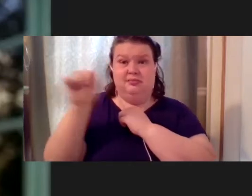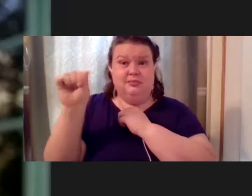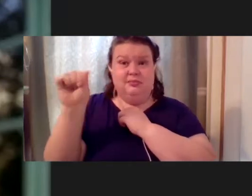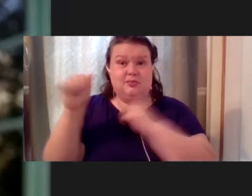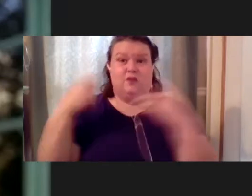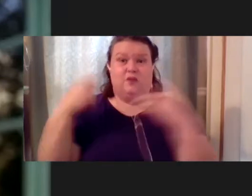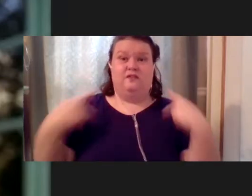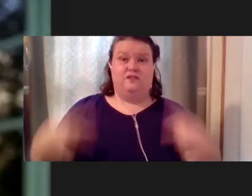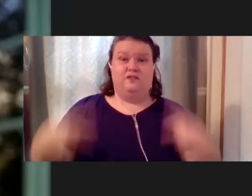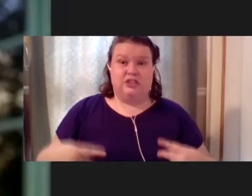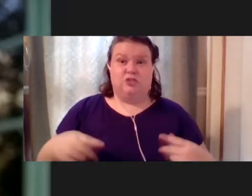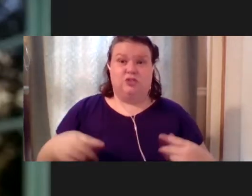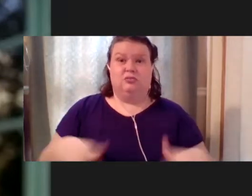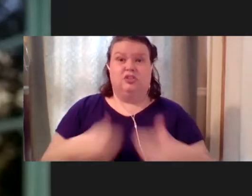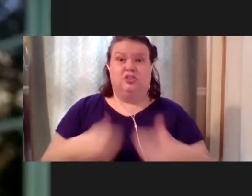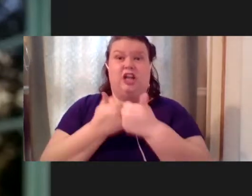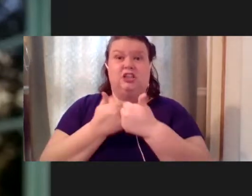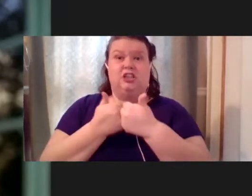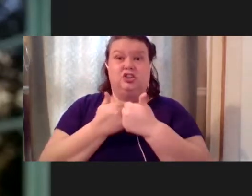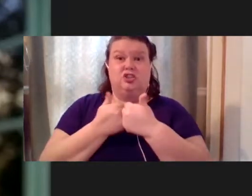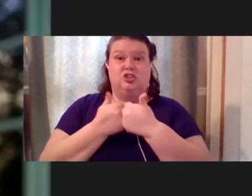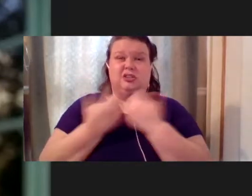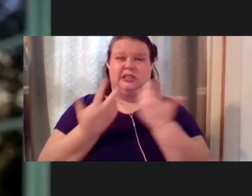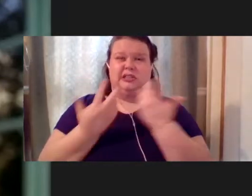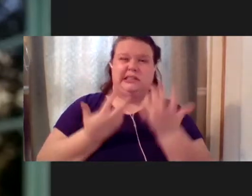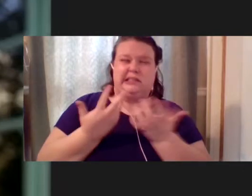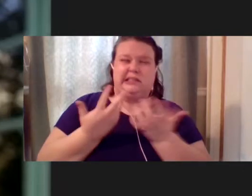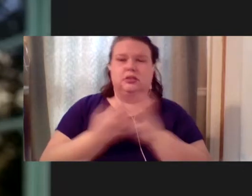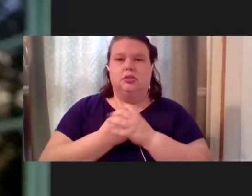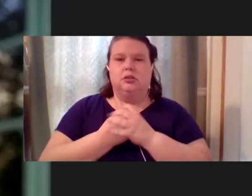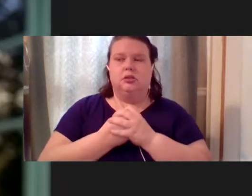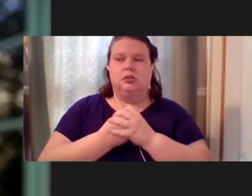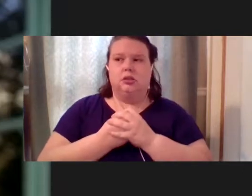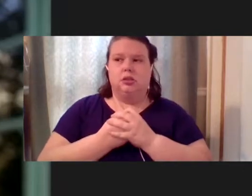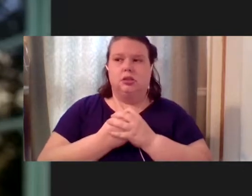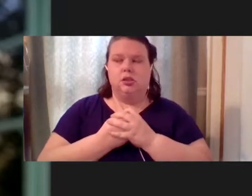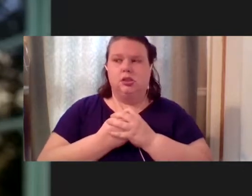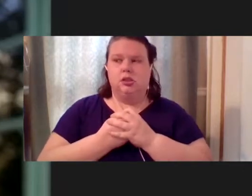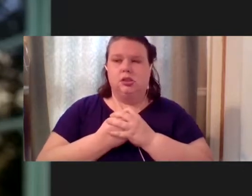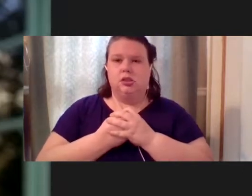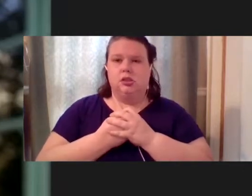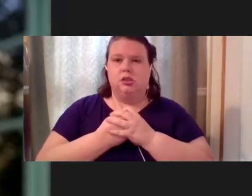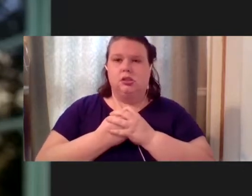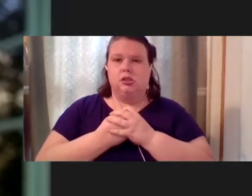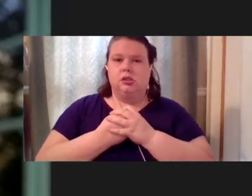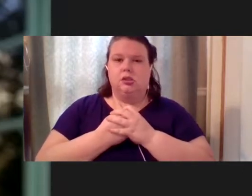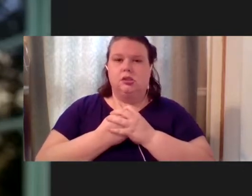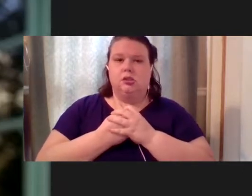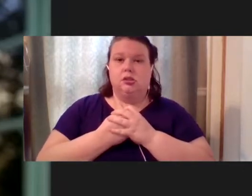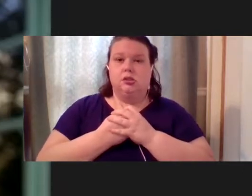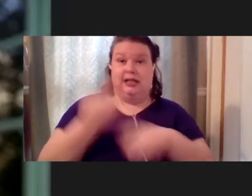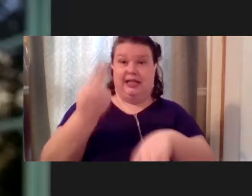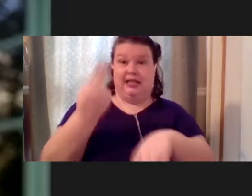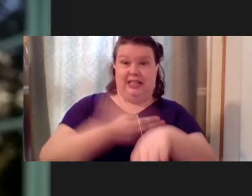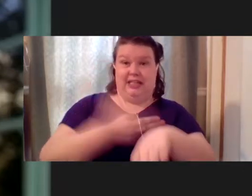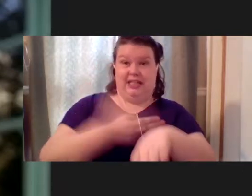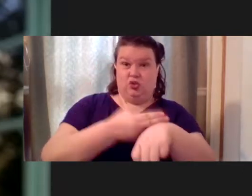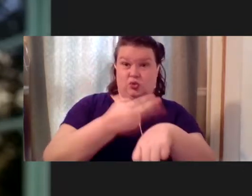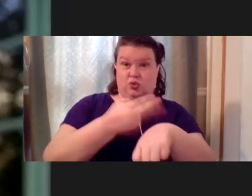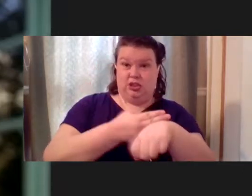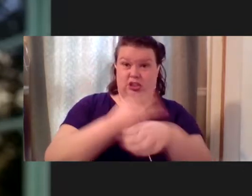challenge or something. So, you know, I appreciate the history of those schools.